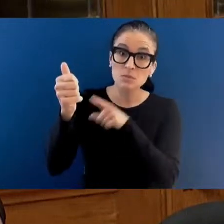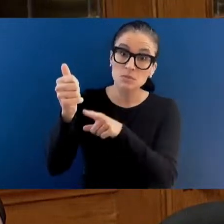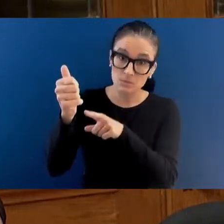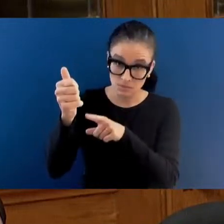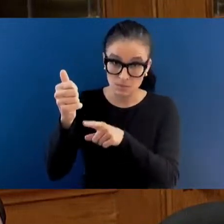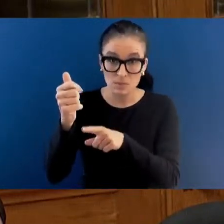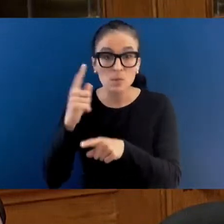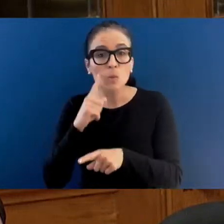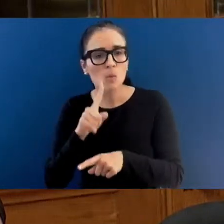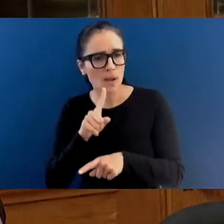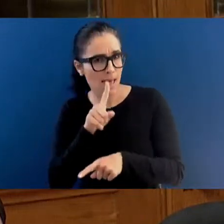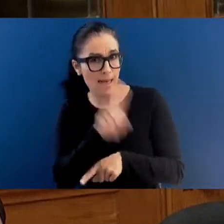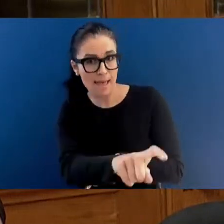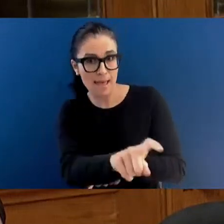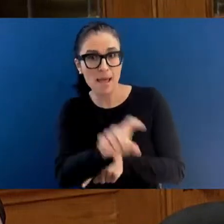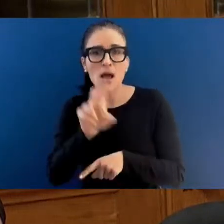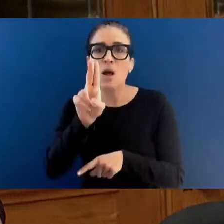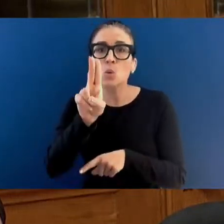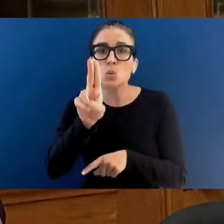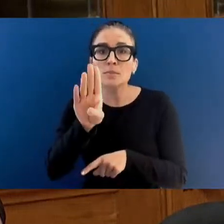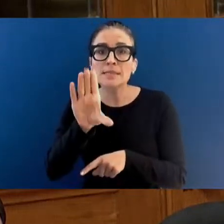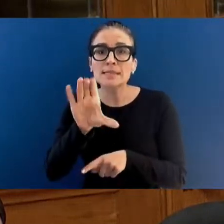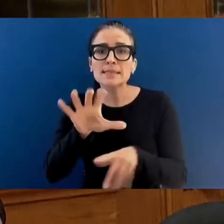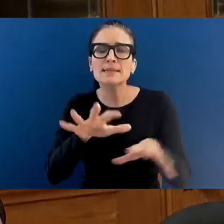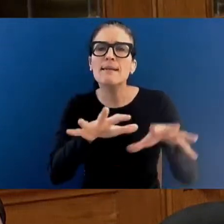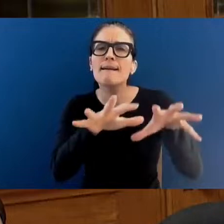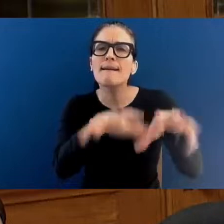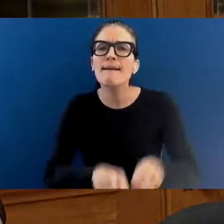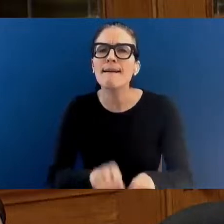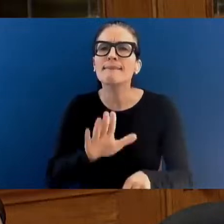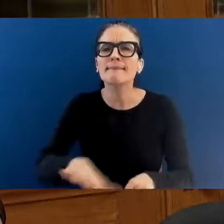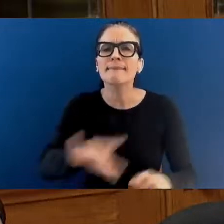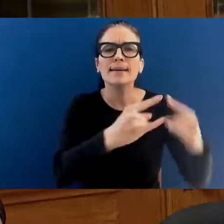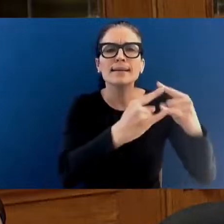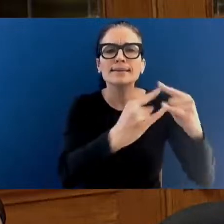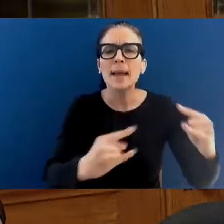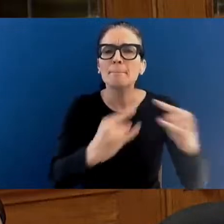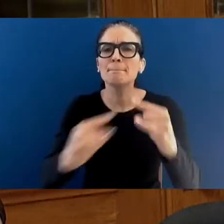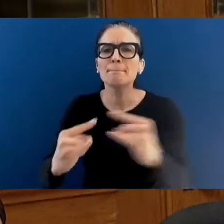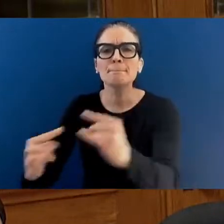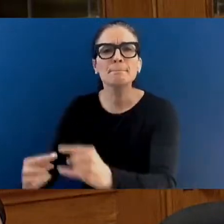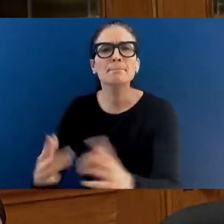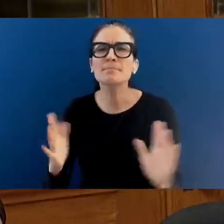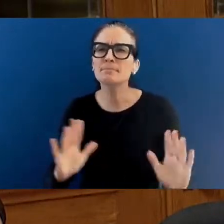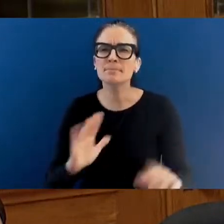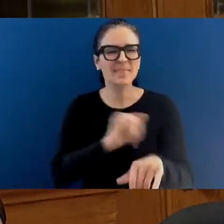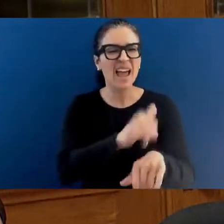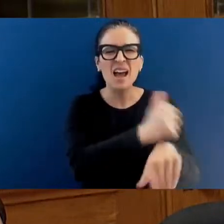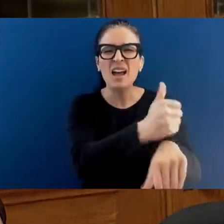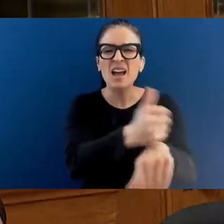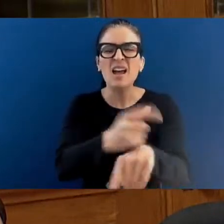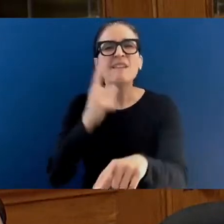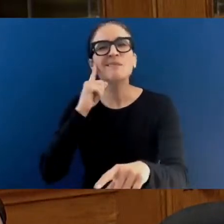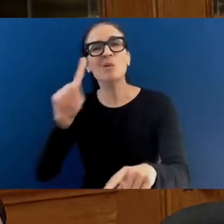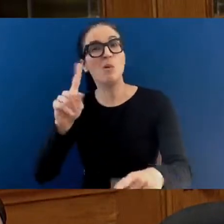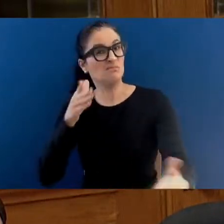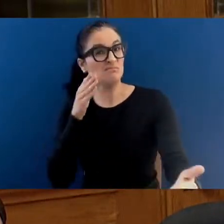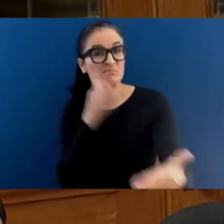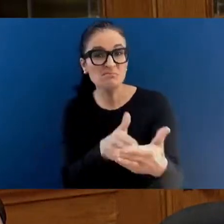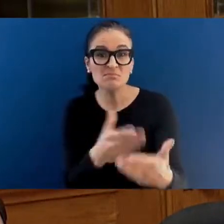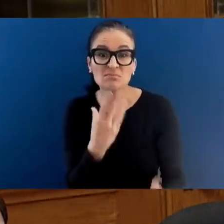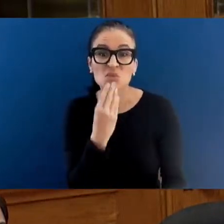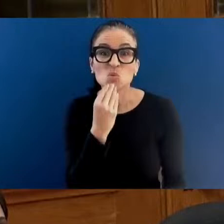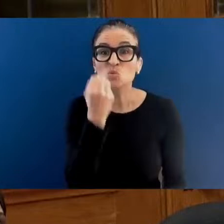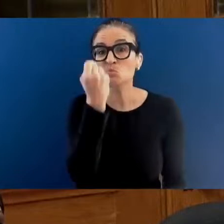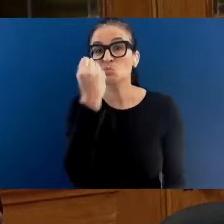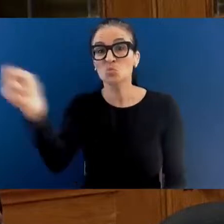the encampment at UBC where anti-Semitic protesters are intimidating Jewish students, are intimidating Jewish